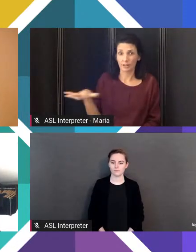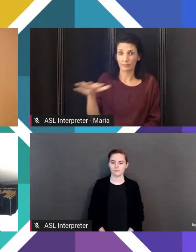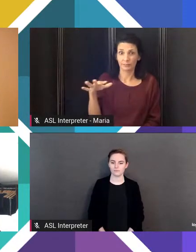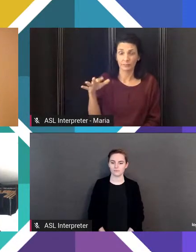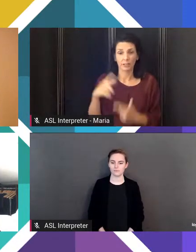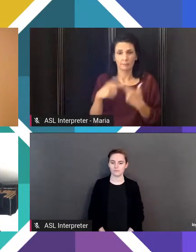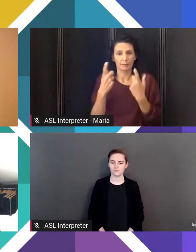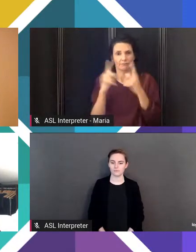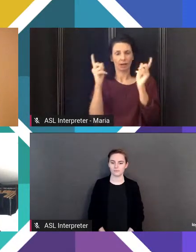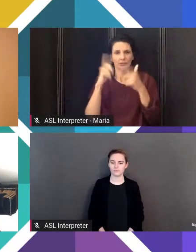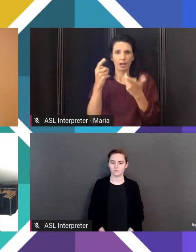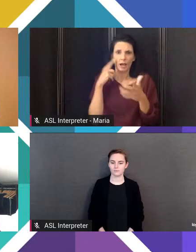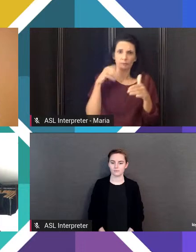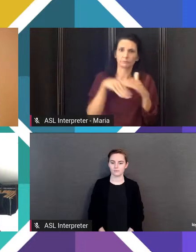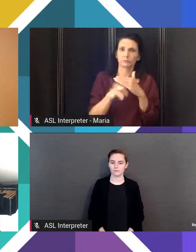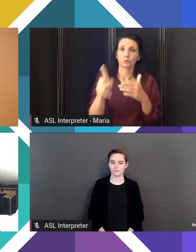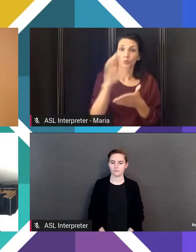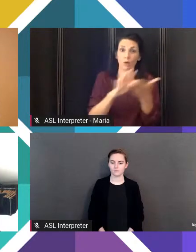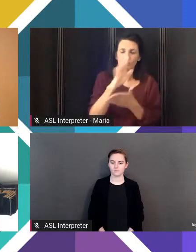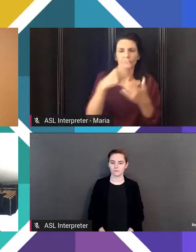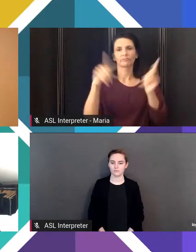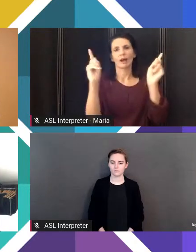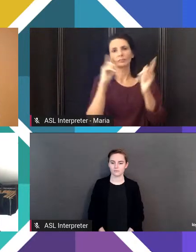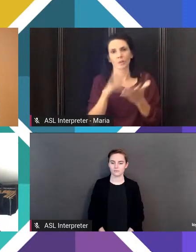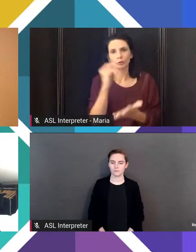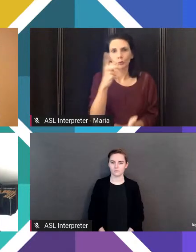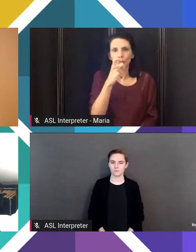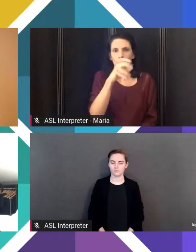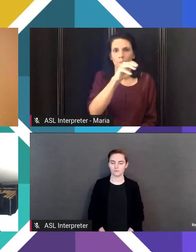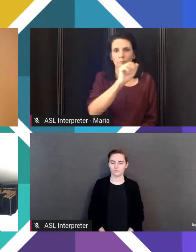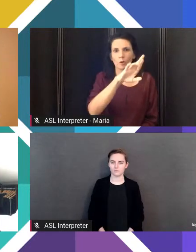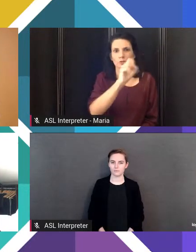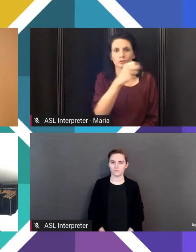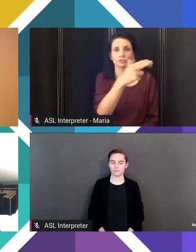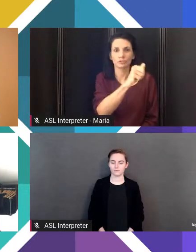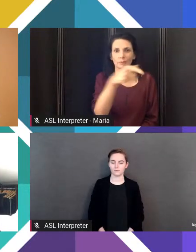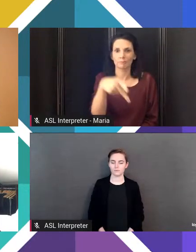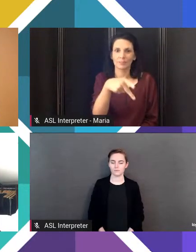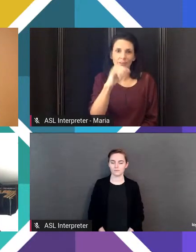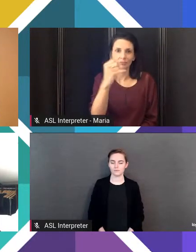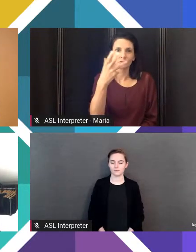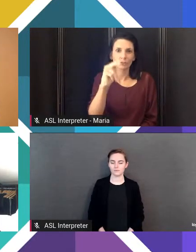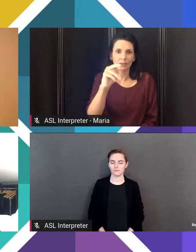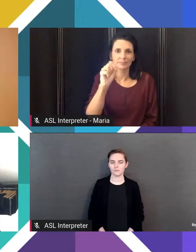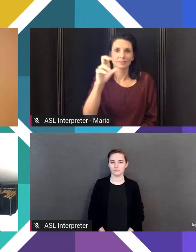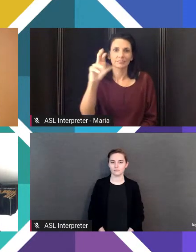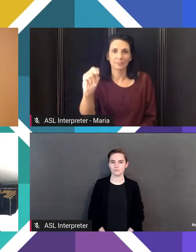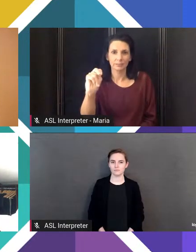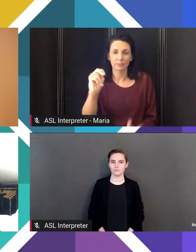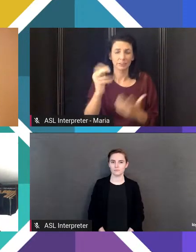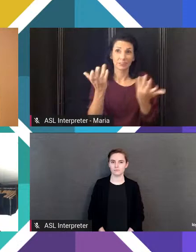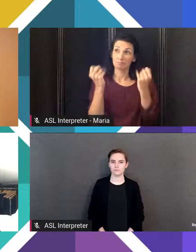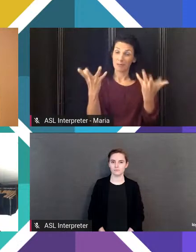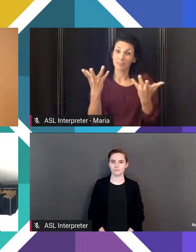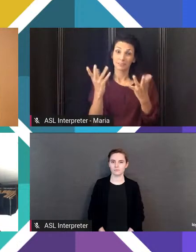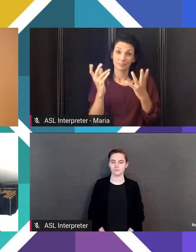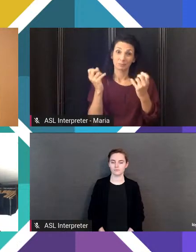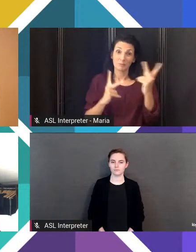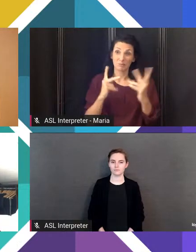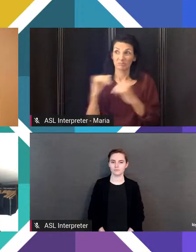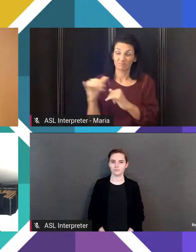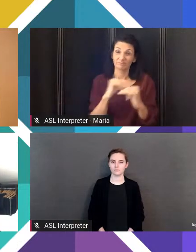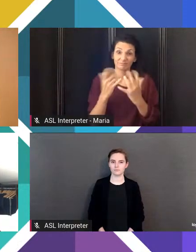to learn about who Marsha P. Johnson was, right? And I think a lot of people had that experience.